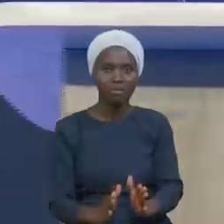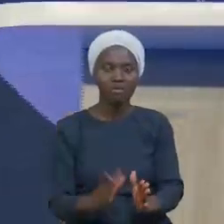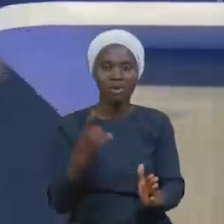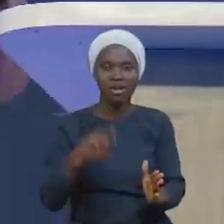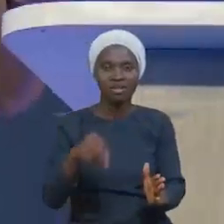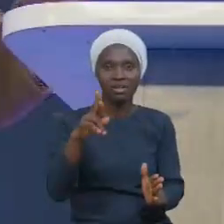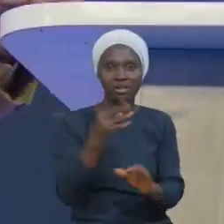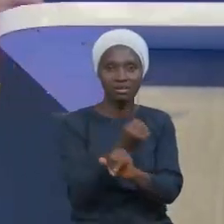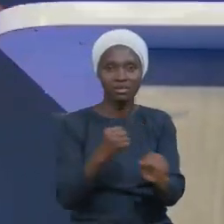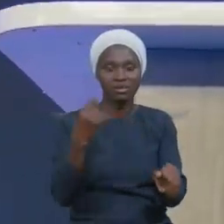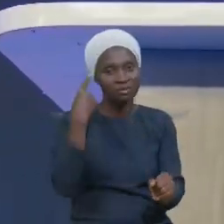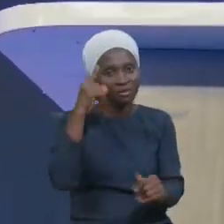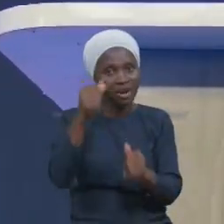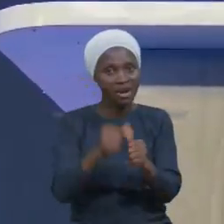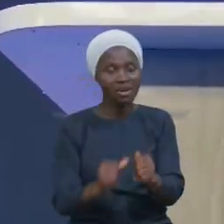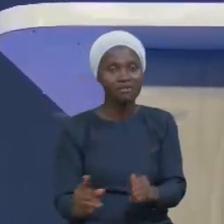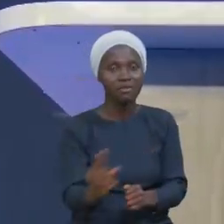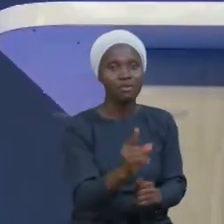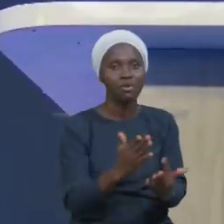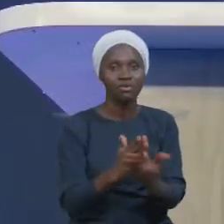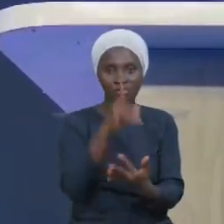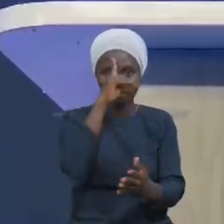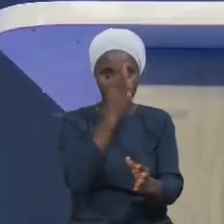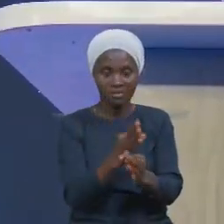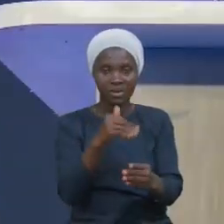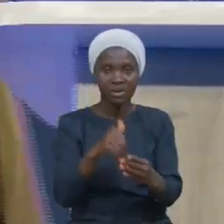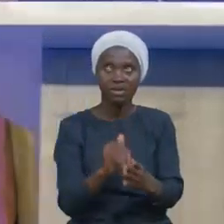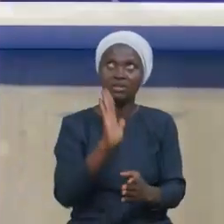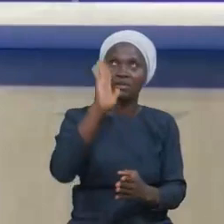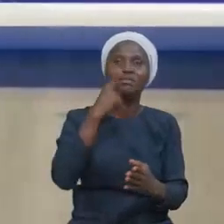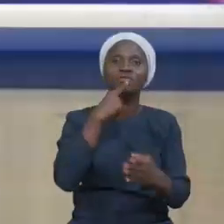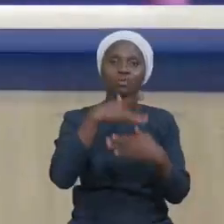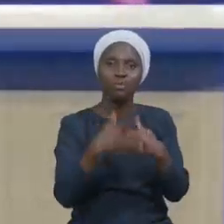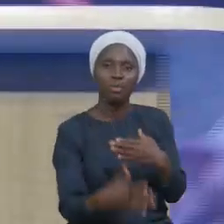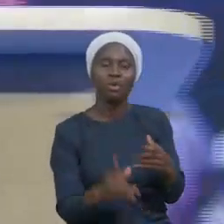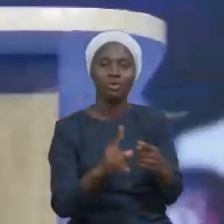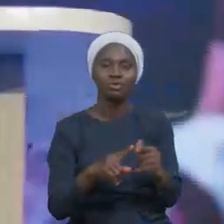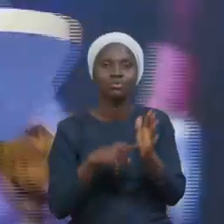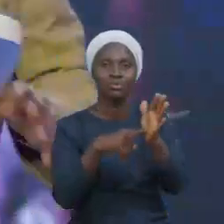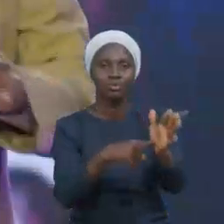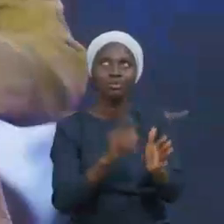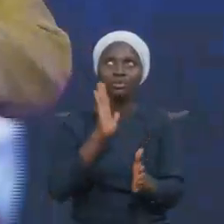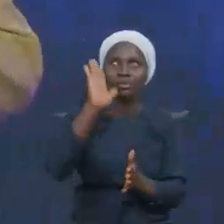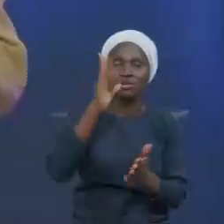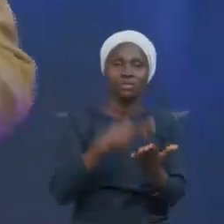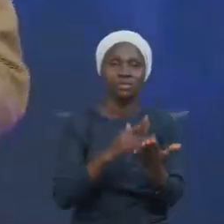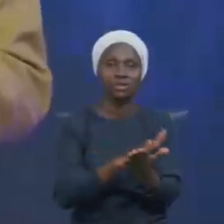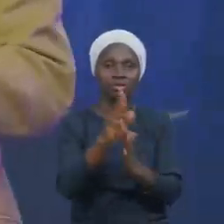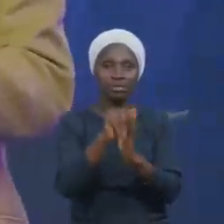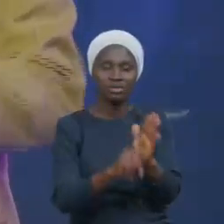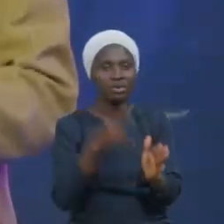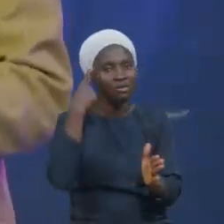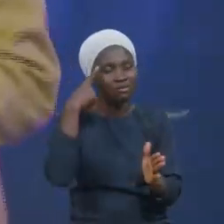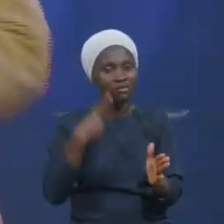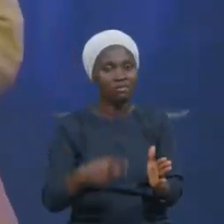of everyone through faith in his blood, to declare his righteousness for the